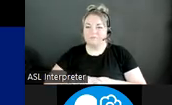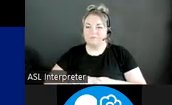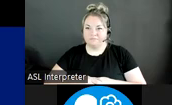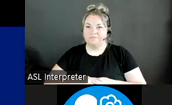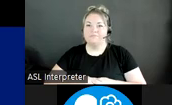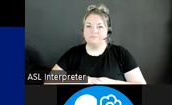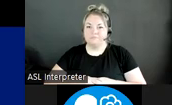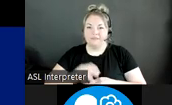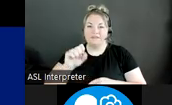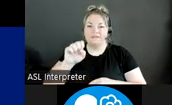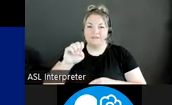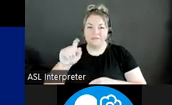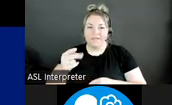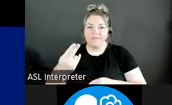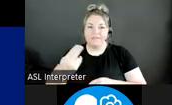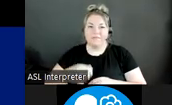Seth.